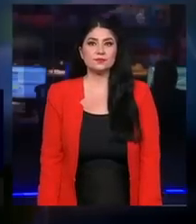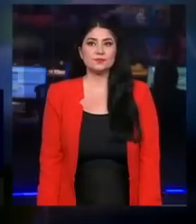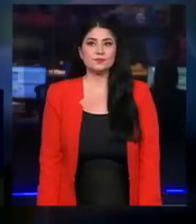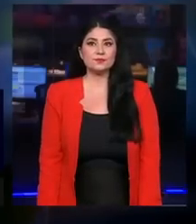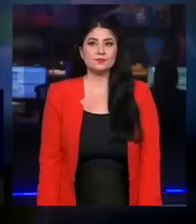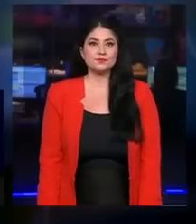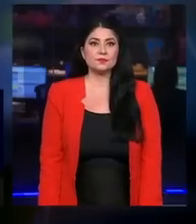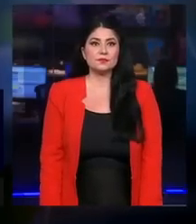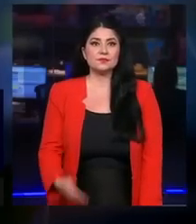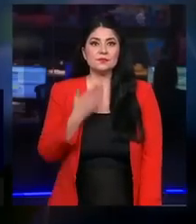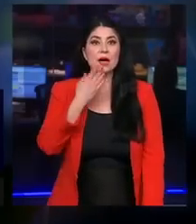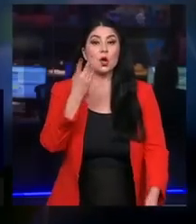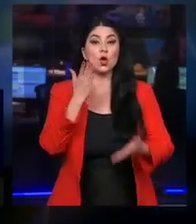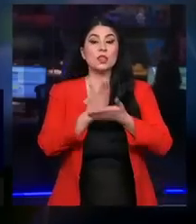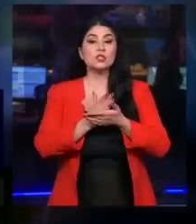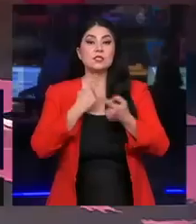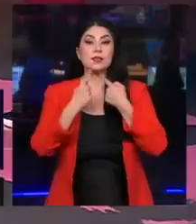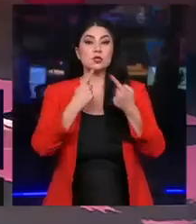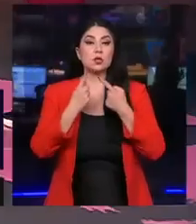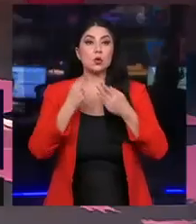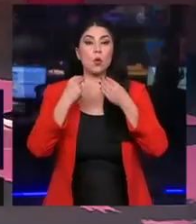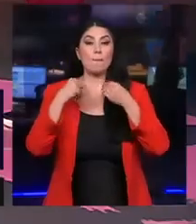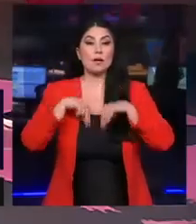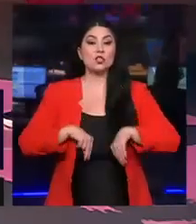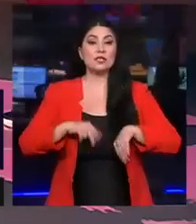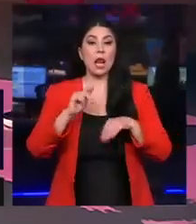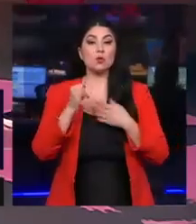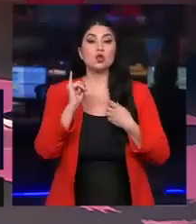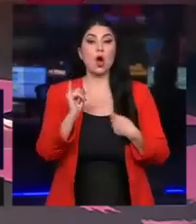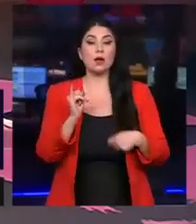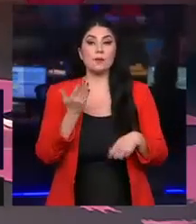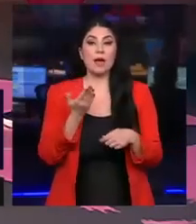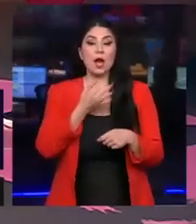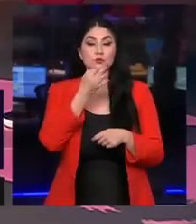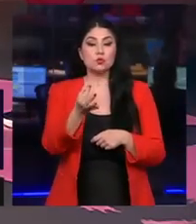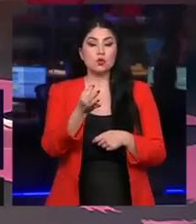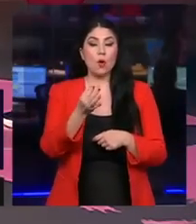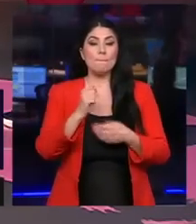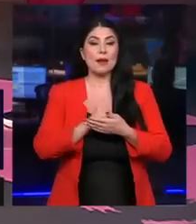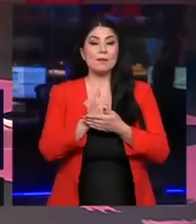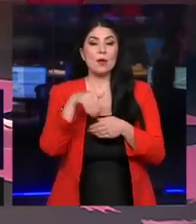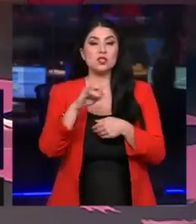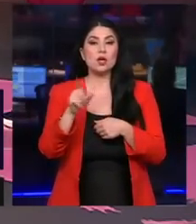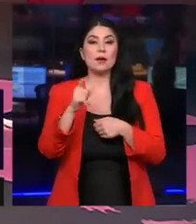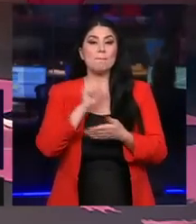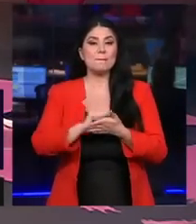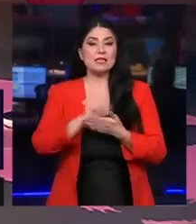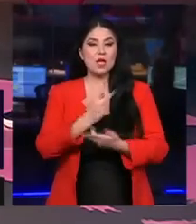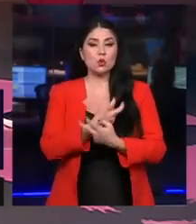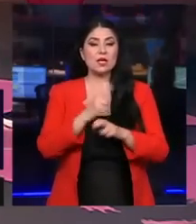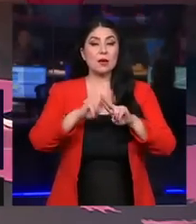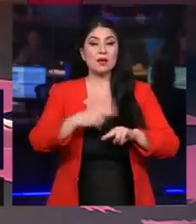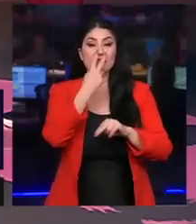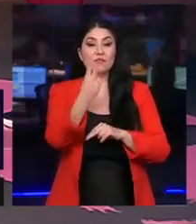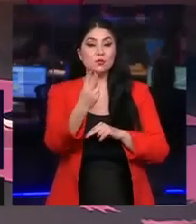Cristina, apare o decizie discutată cu președintele Klaus Iohannis, cea pe care a anunțat-o premierul în presa austriacă? Rămâne de văzut acest